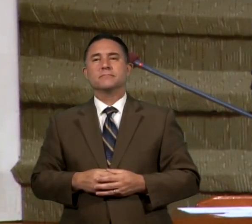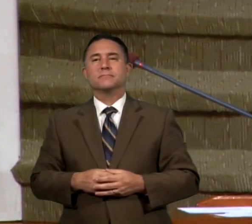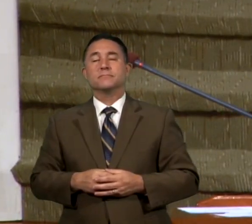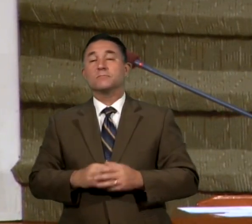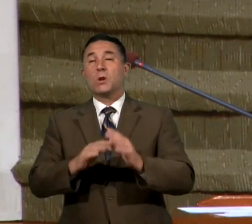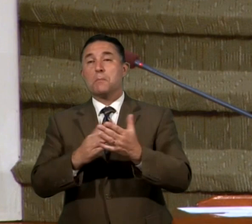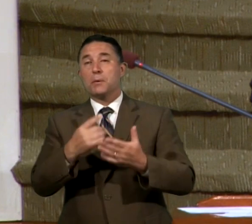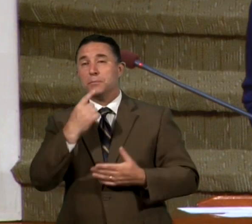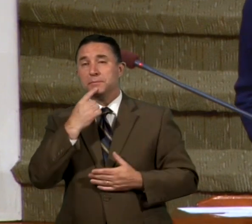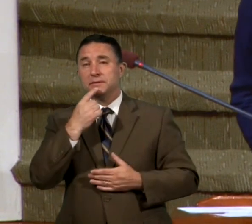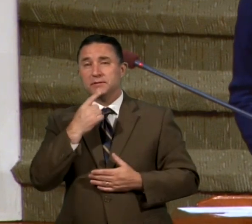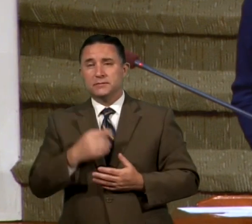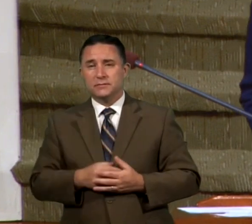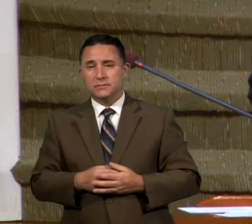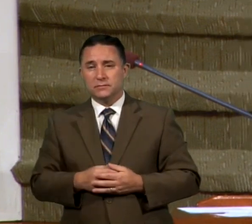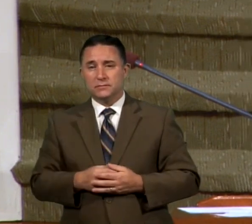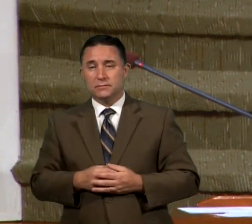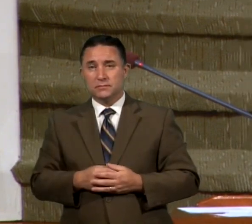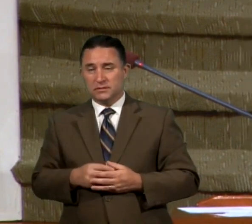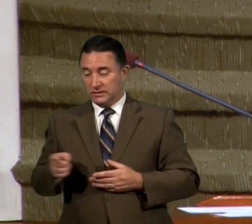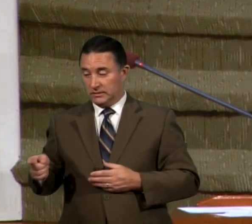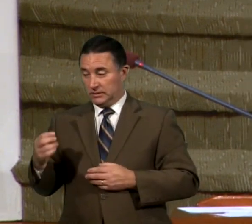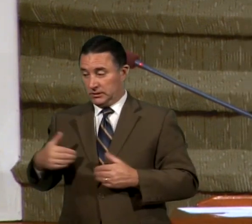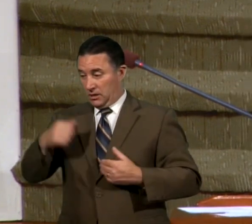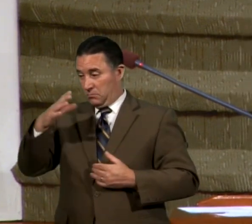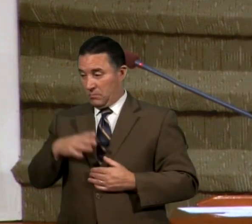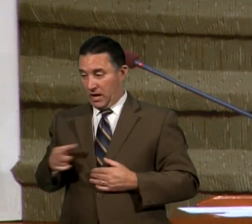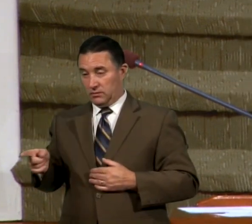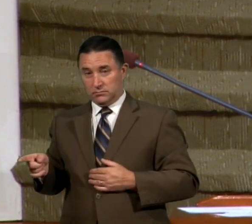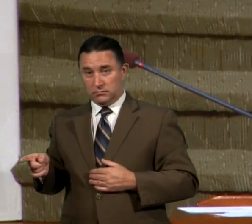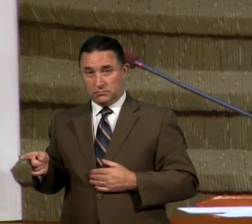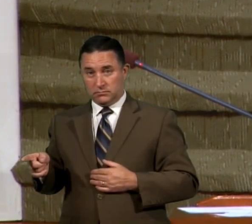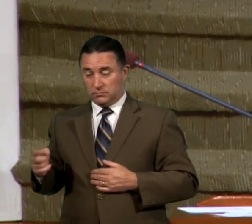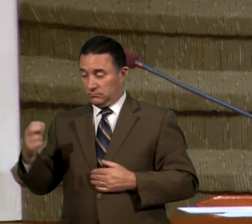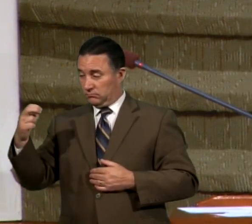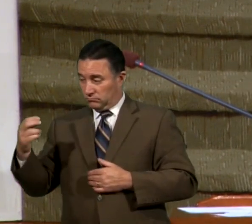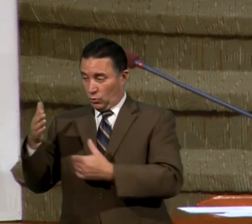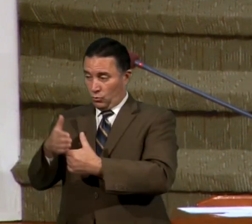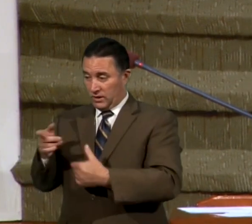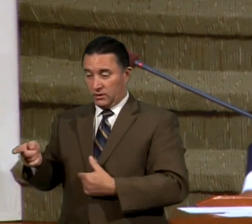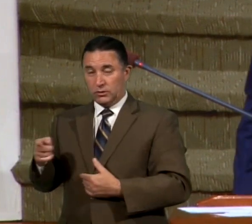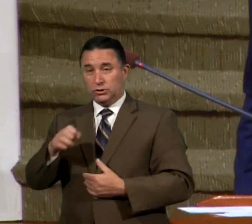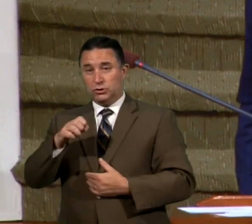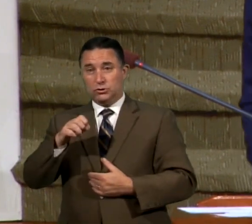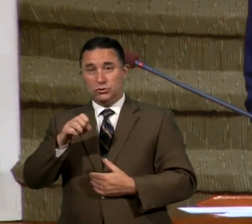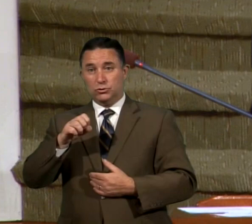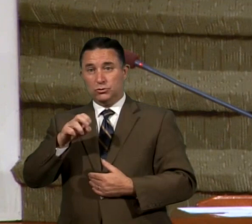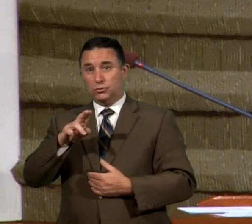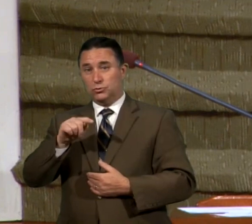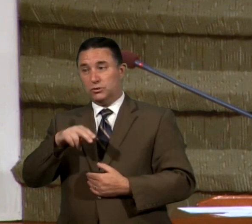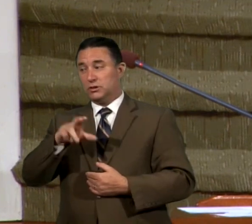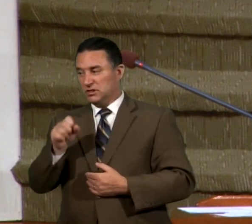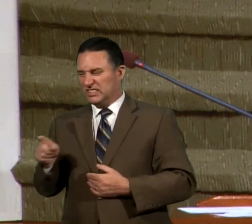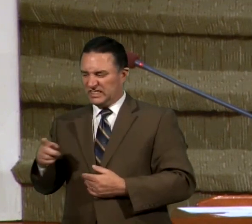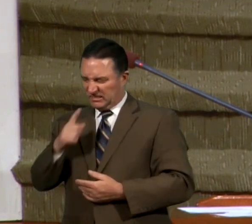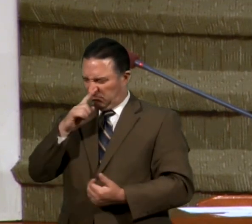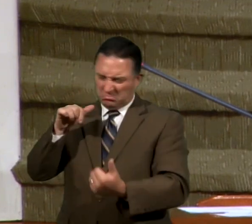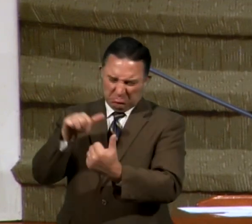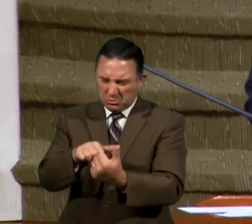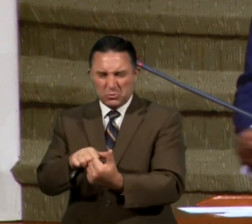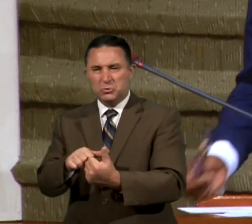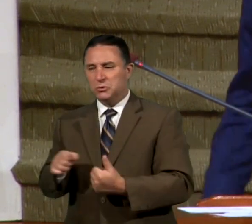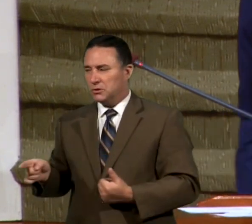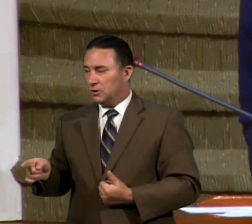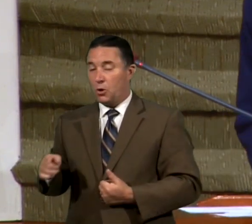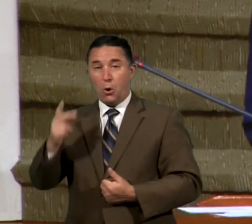The Bible says that there sat a young man, a certain young man named Eutychus, being fallen into a deep sleep.